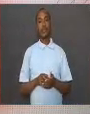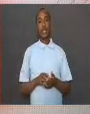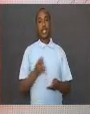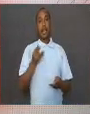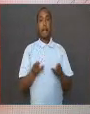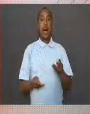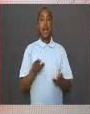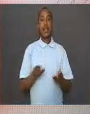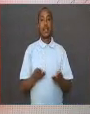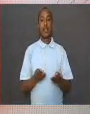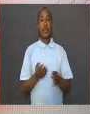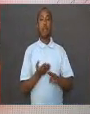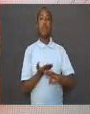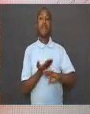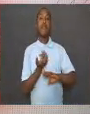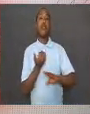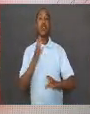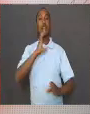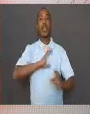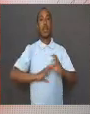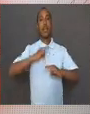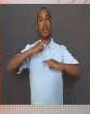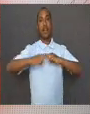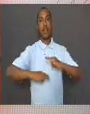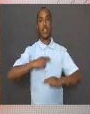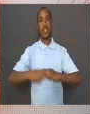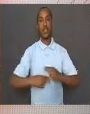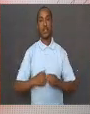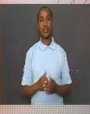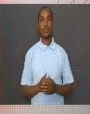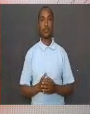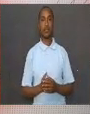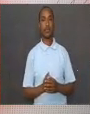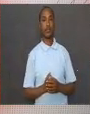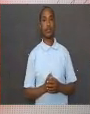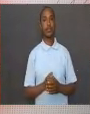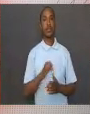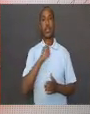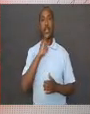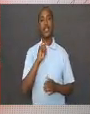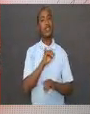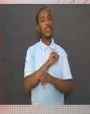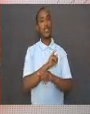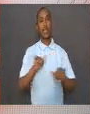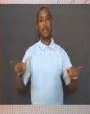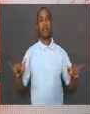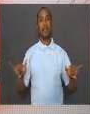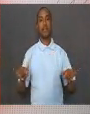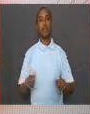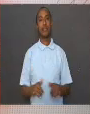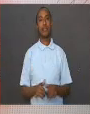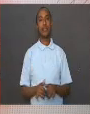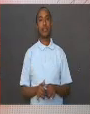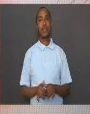Thus, the mass before the chemical reaction is the